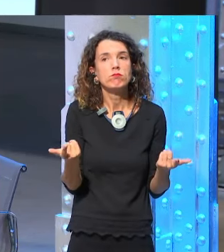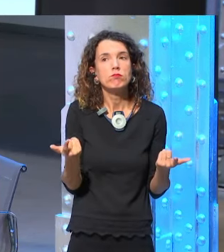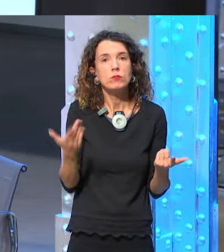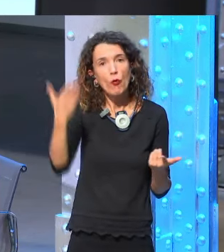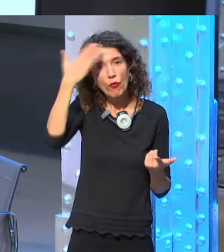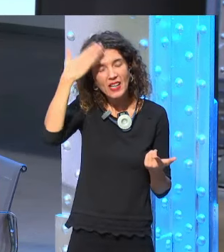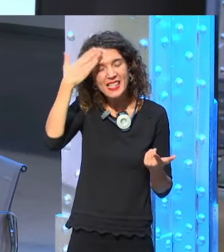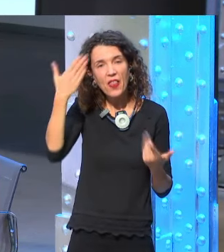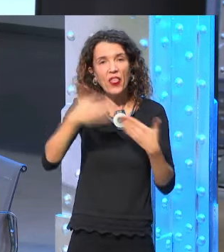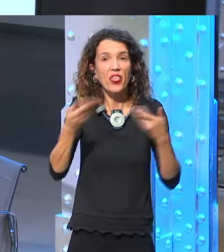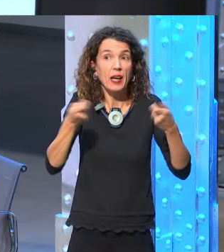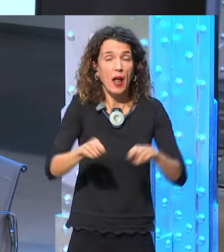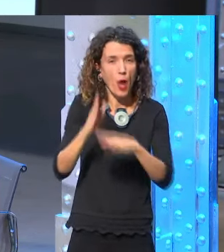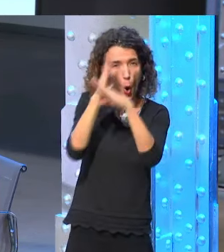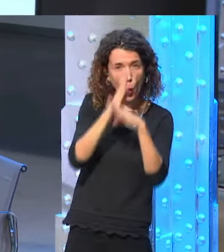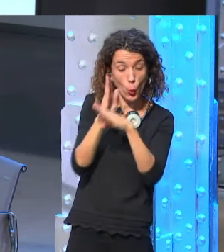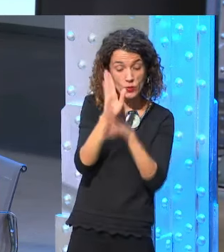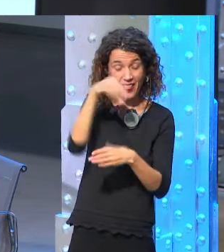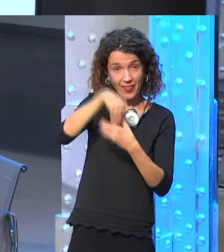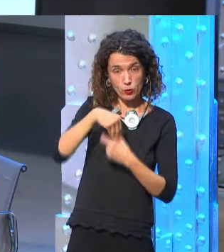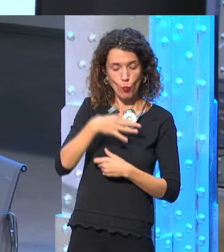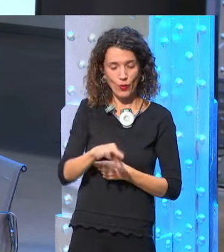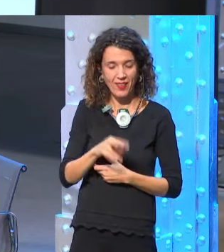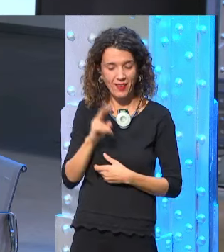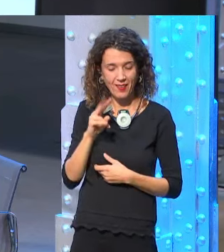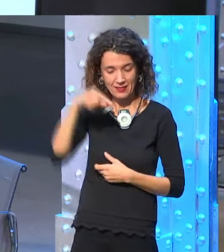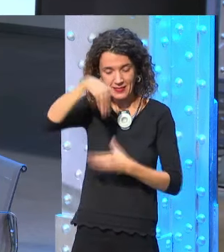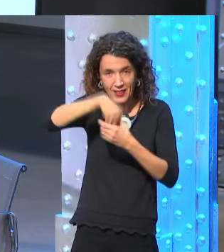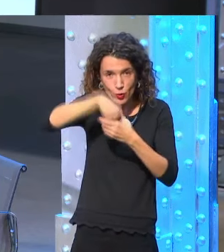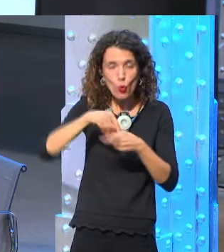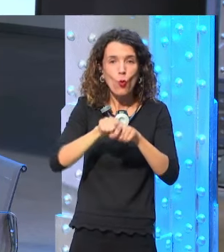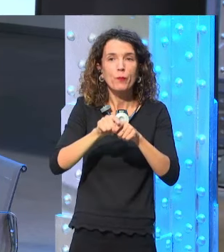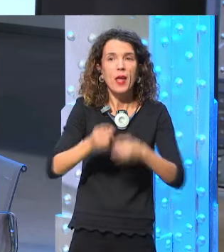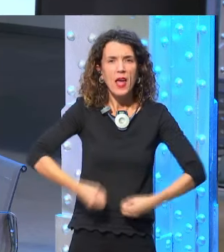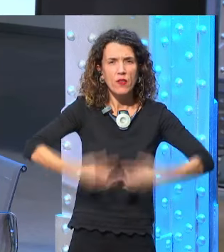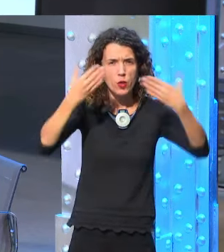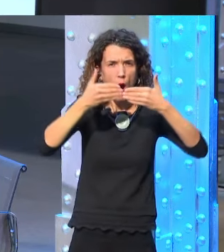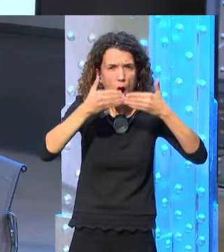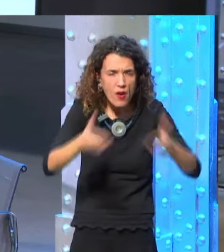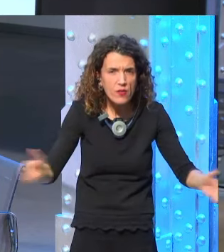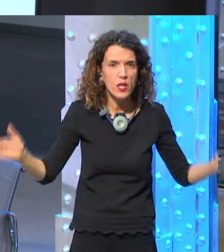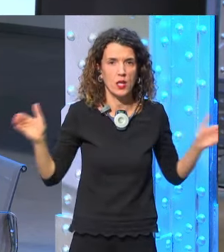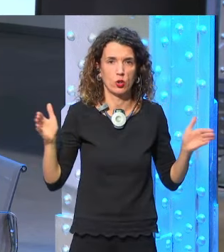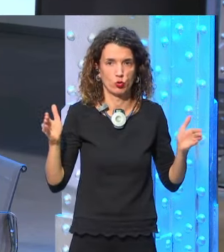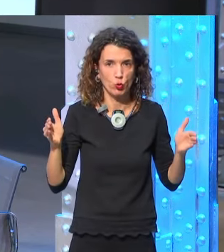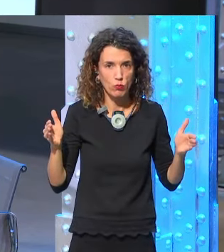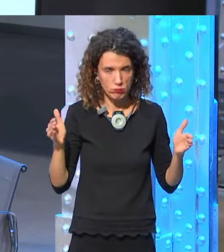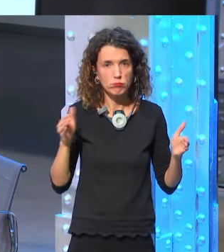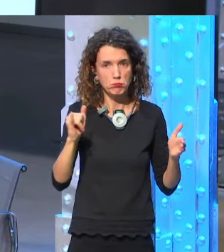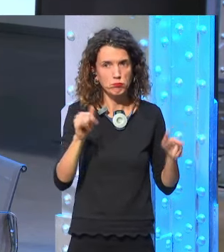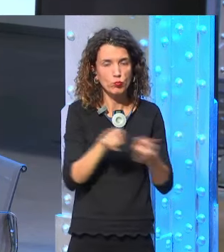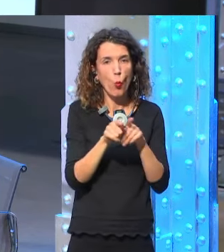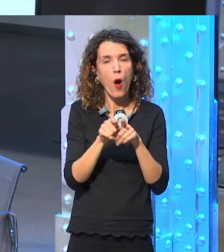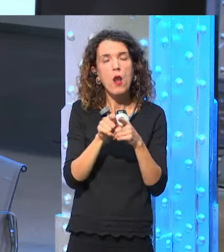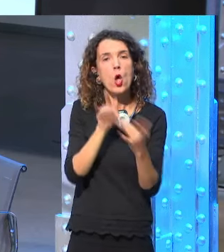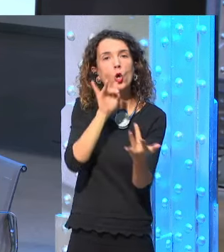from the inside turns into a very open building. You're well connected with the outside, and these slats kind